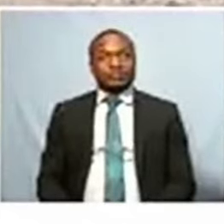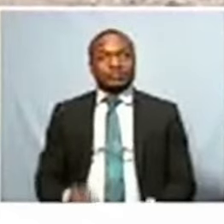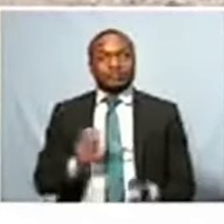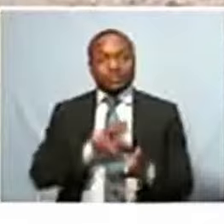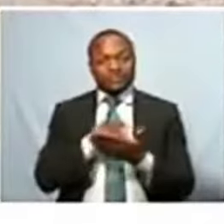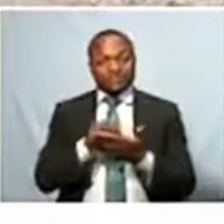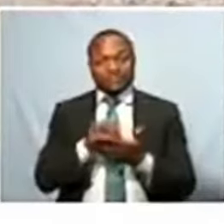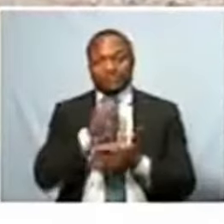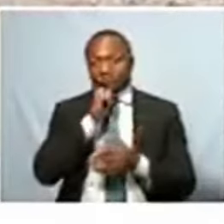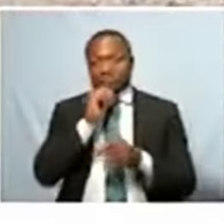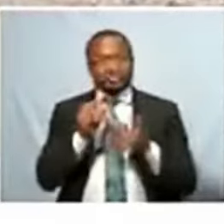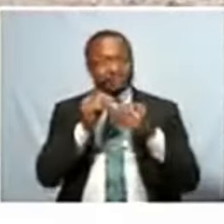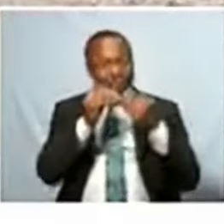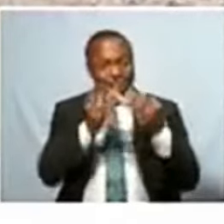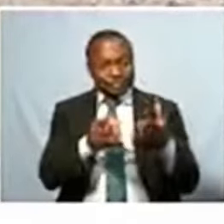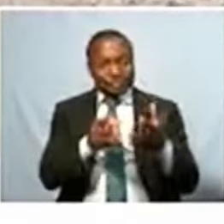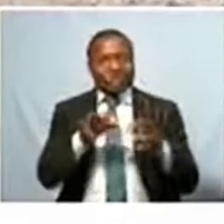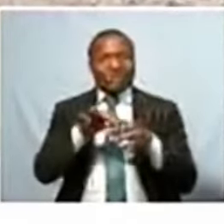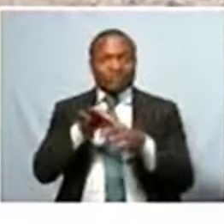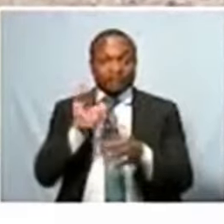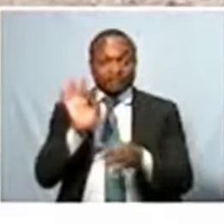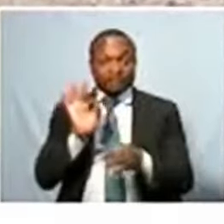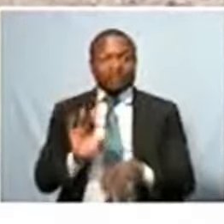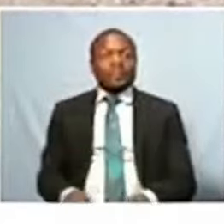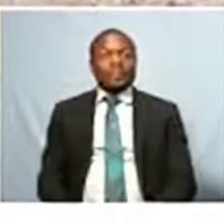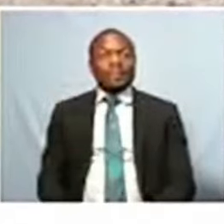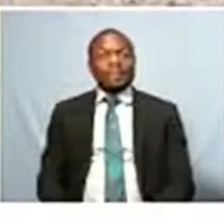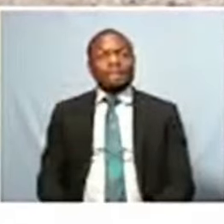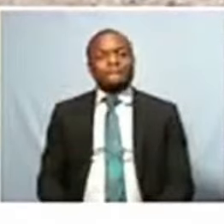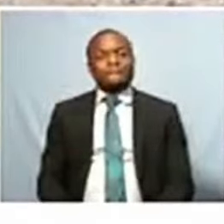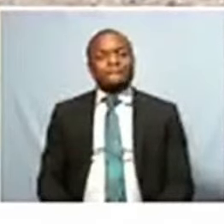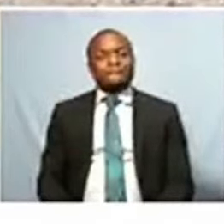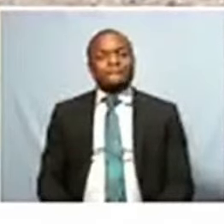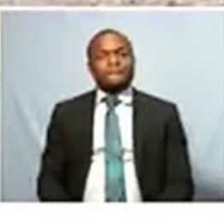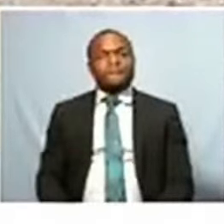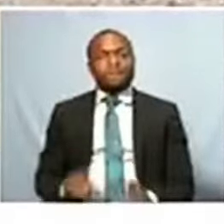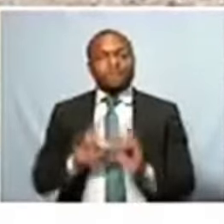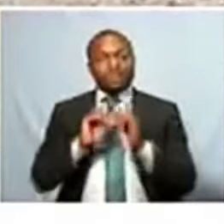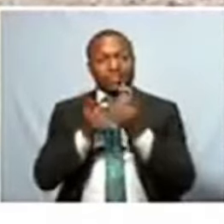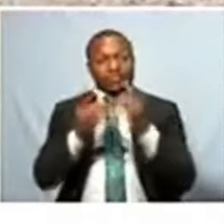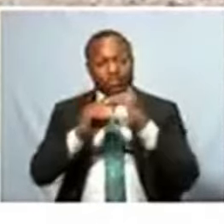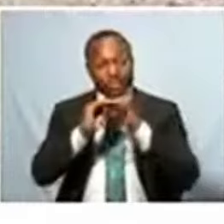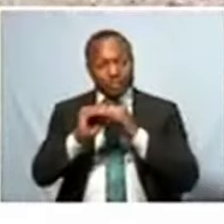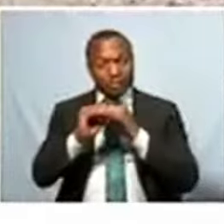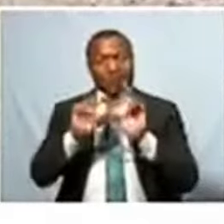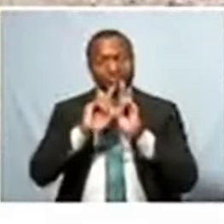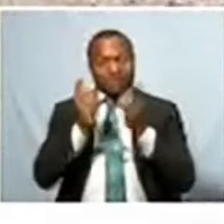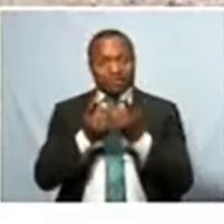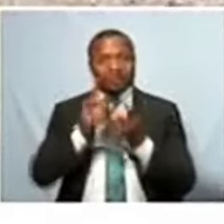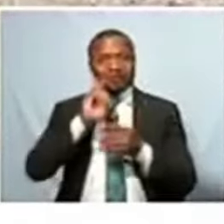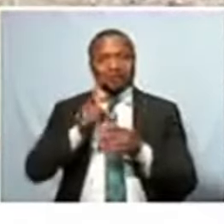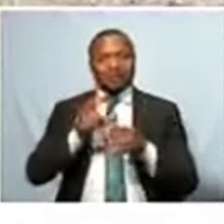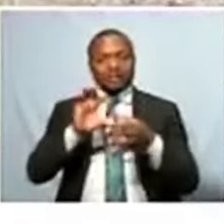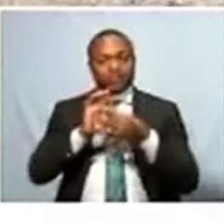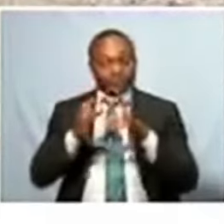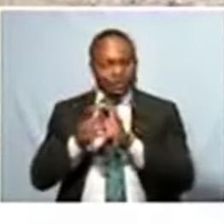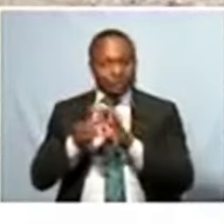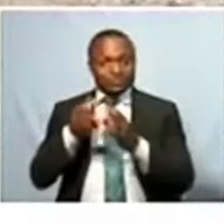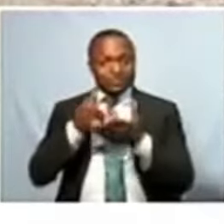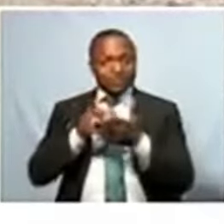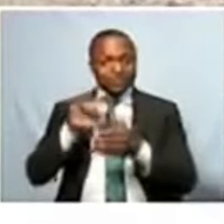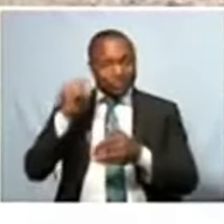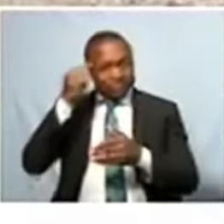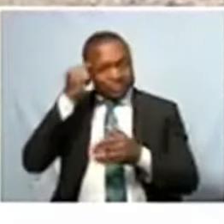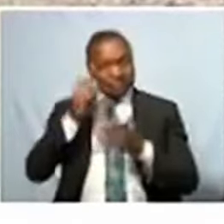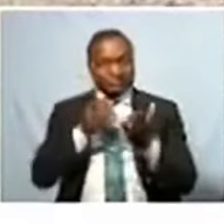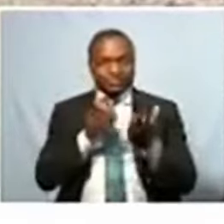which I may not provide. You find that at district level, where the DC is supposed to coordinate these government